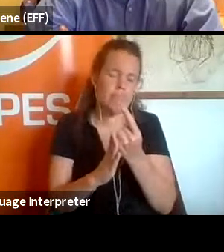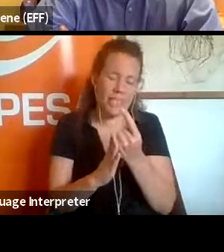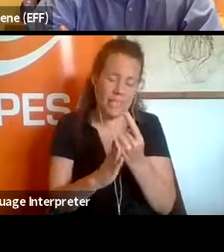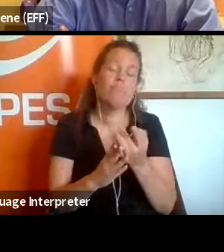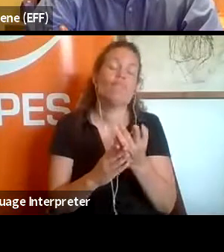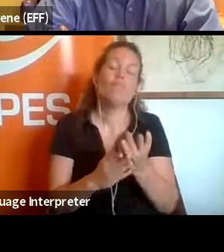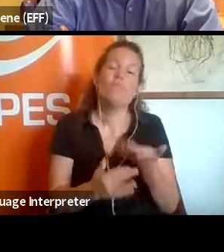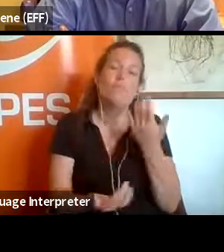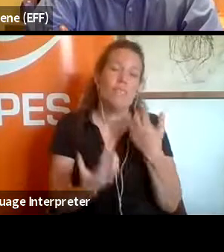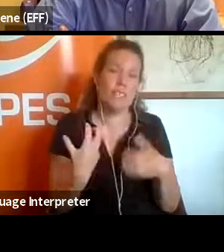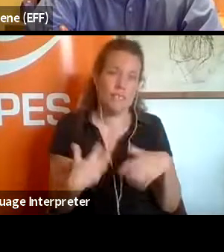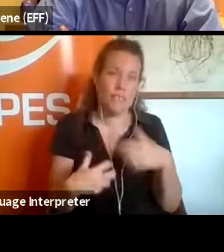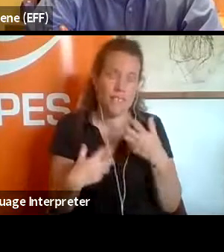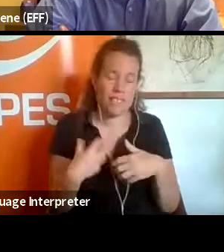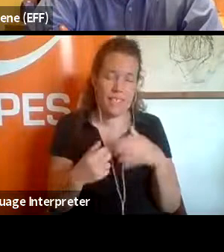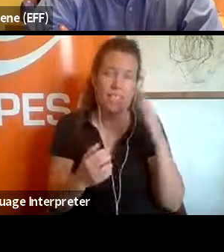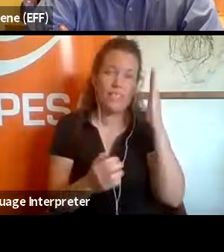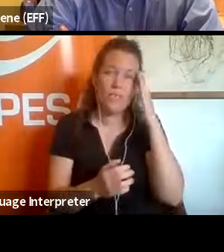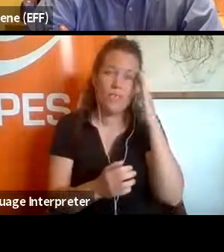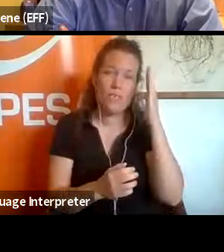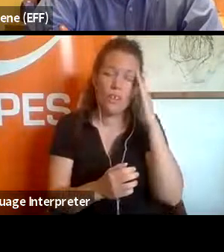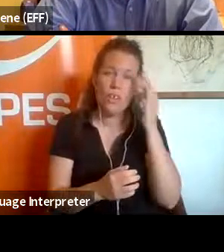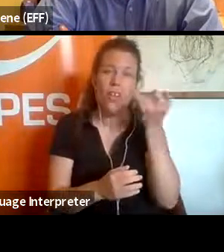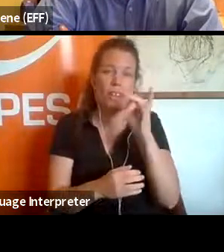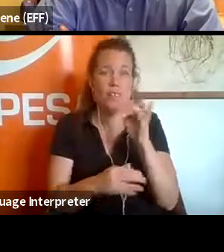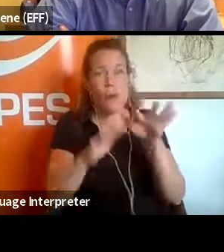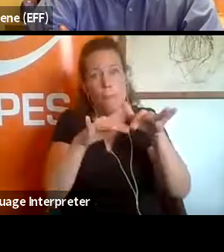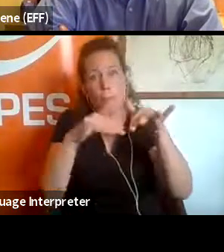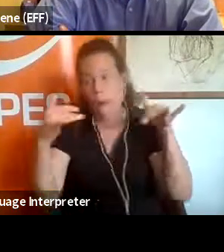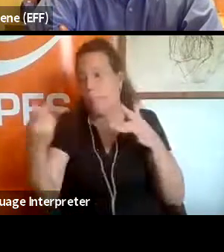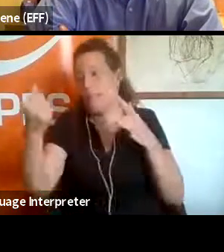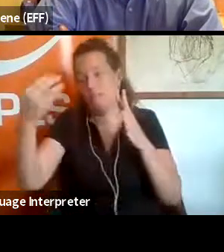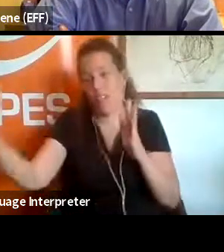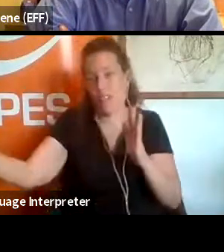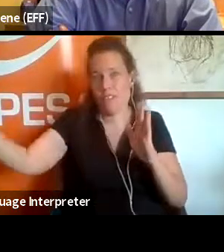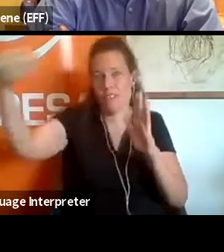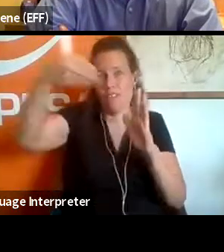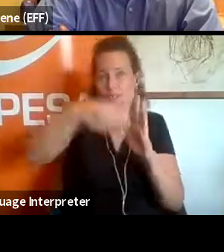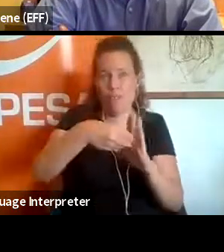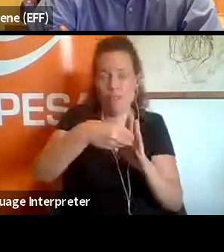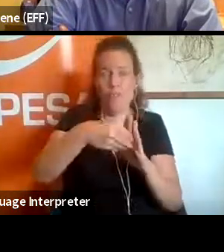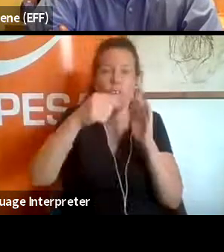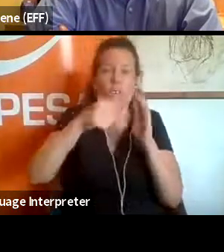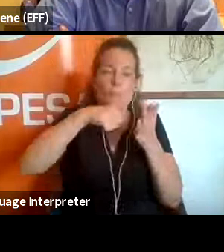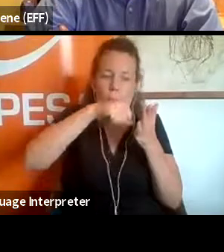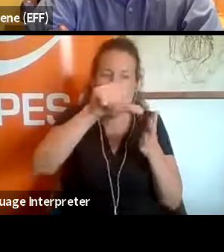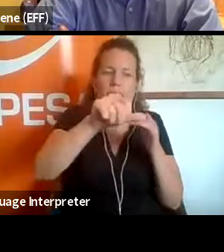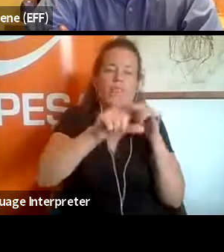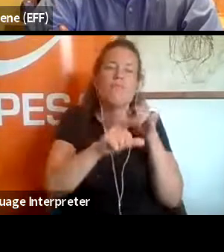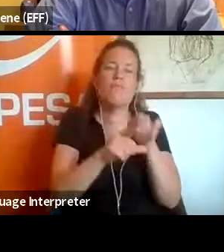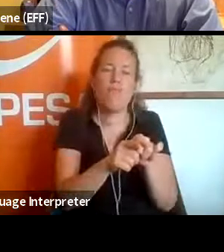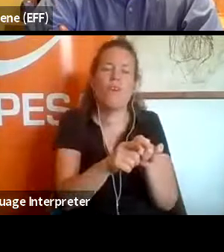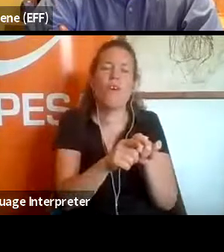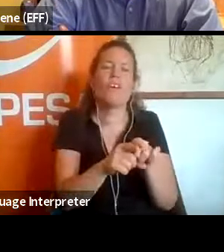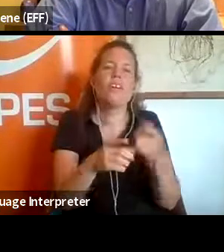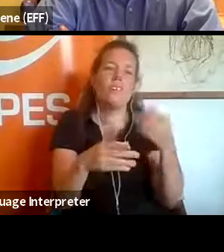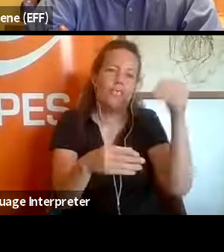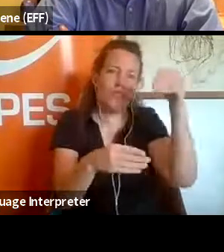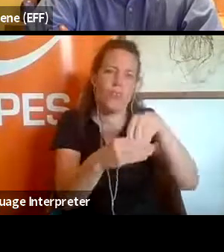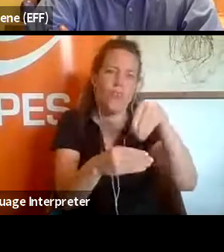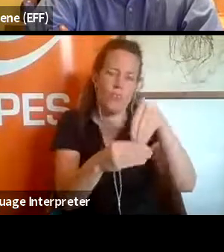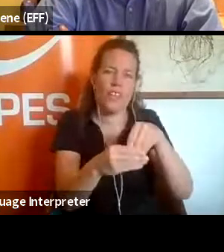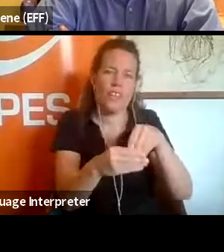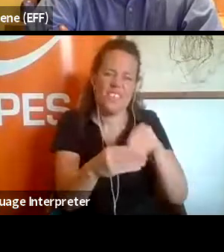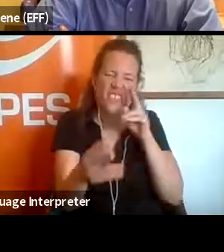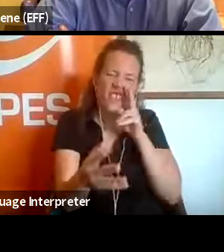know when public funds are involved in paying for content in the platform, so transparency